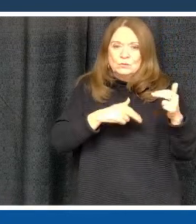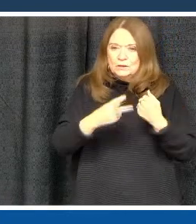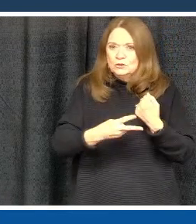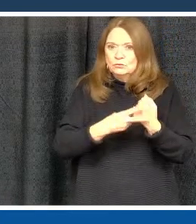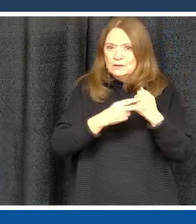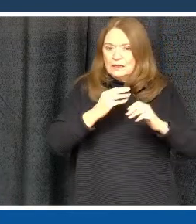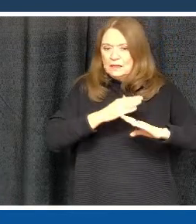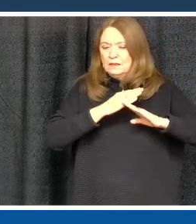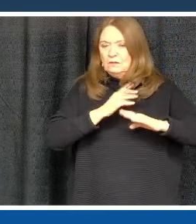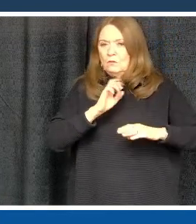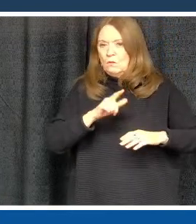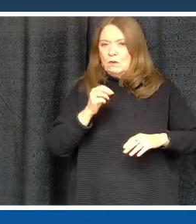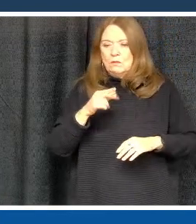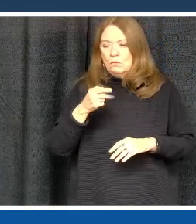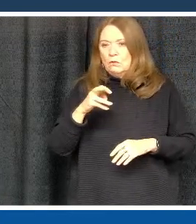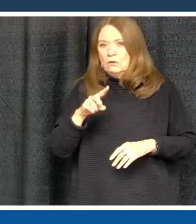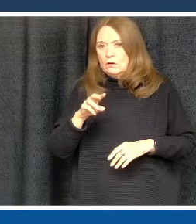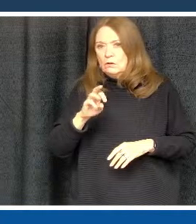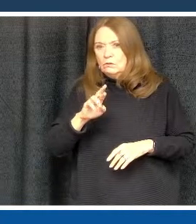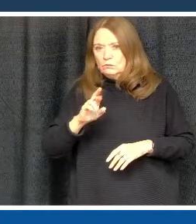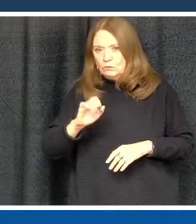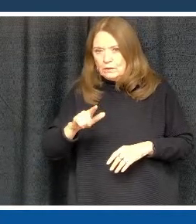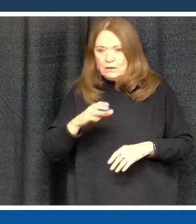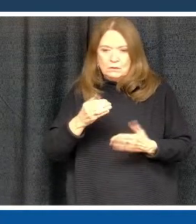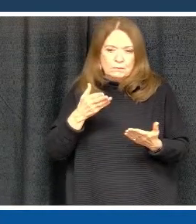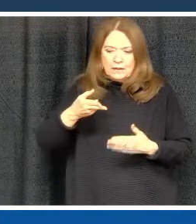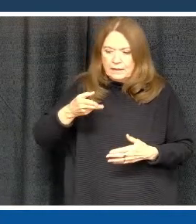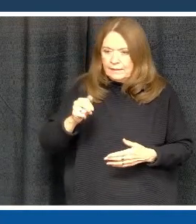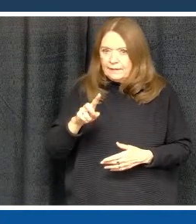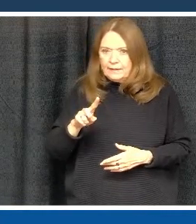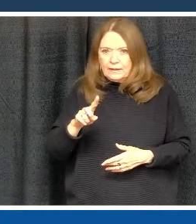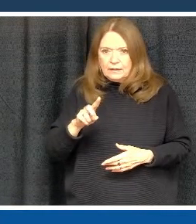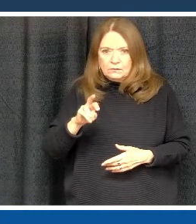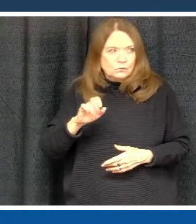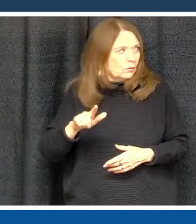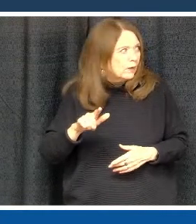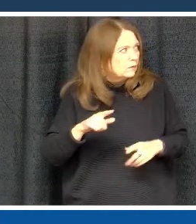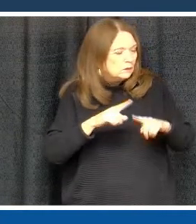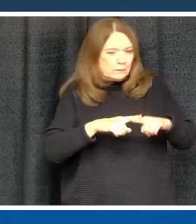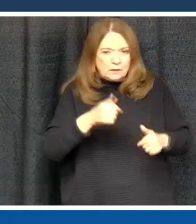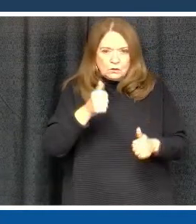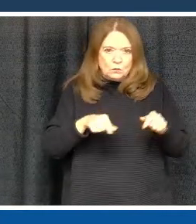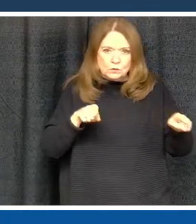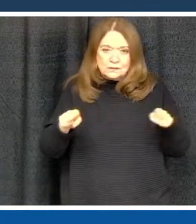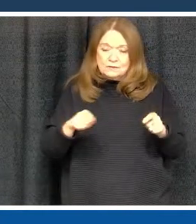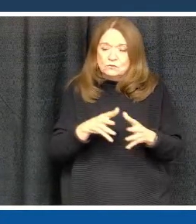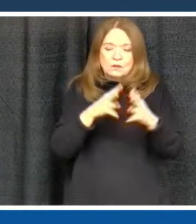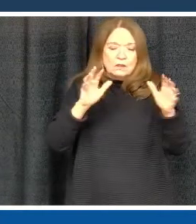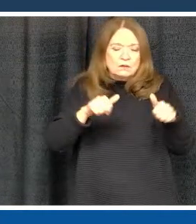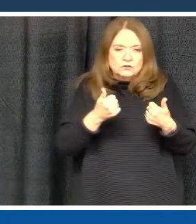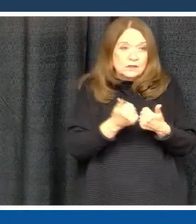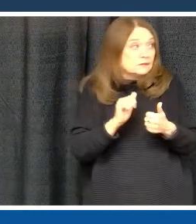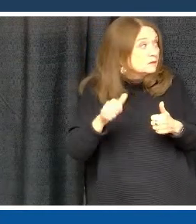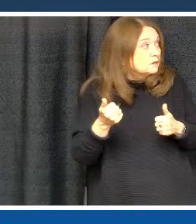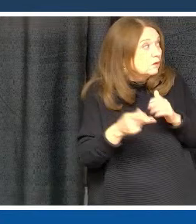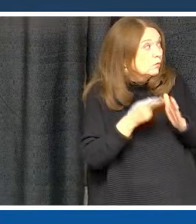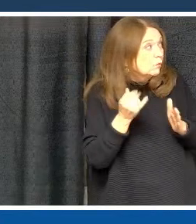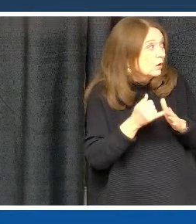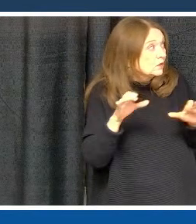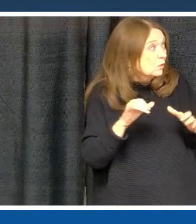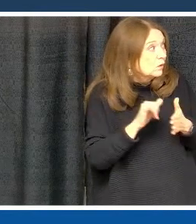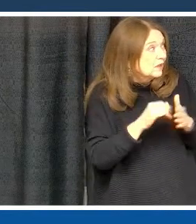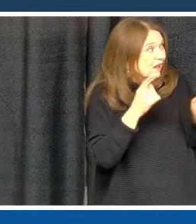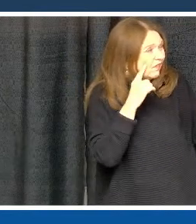wall guardrail, handrail on the bottom side if we're on that side. So again, there are a lot of challenges. This is another project that we did on, I think,